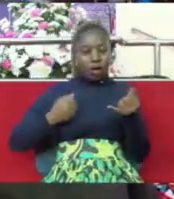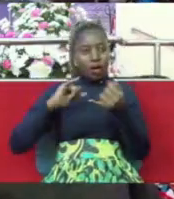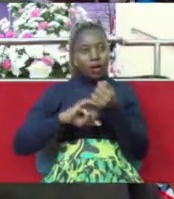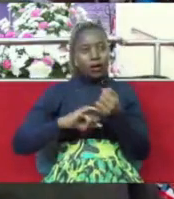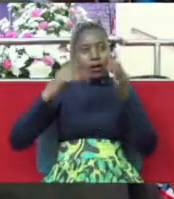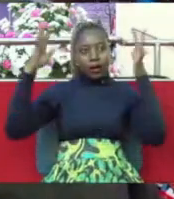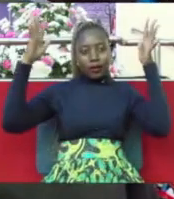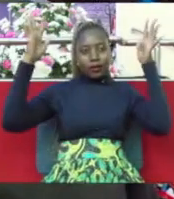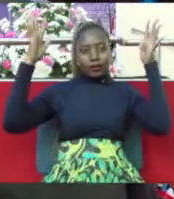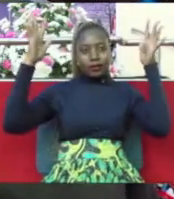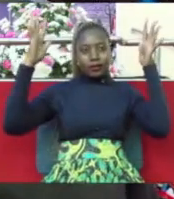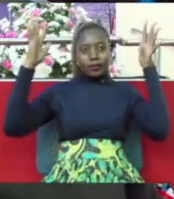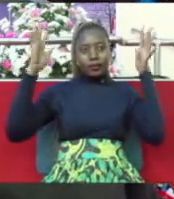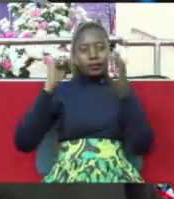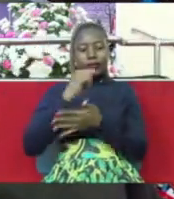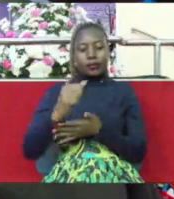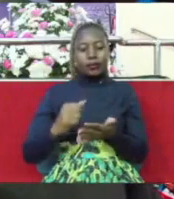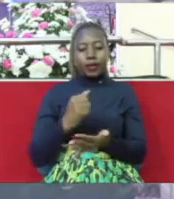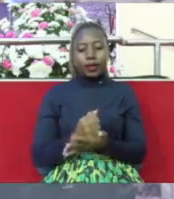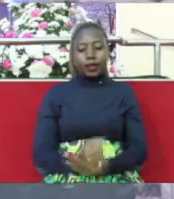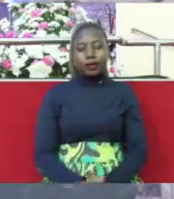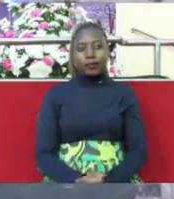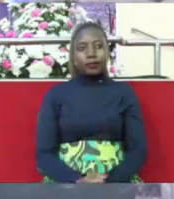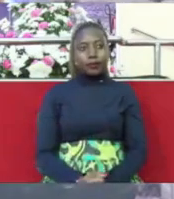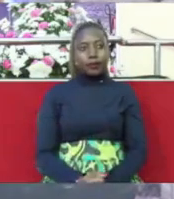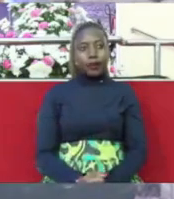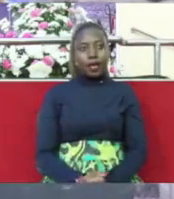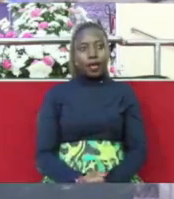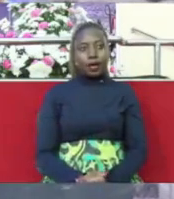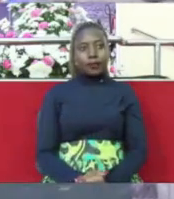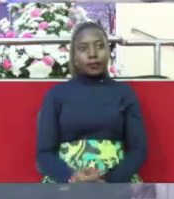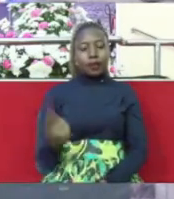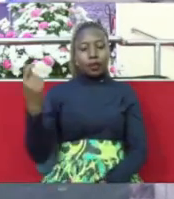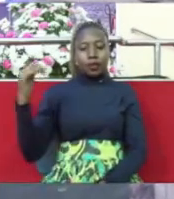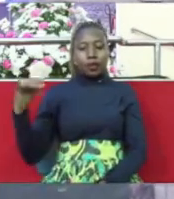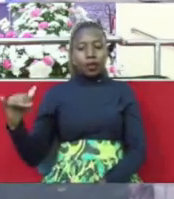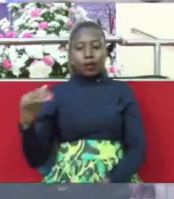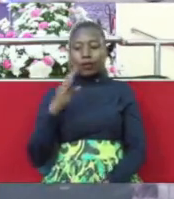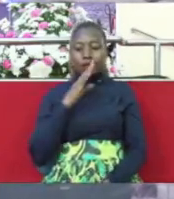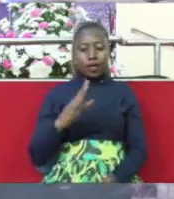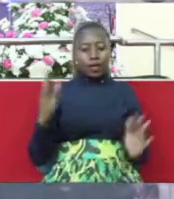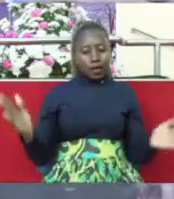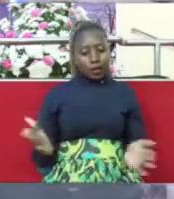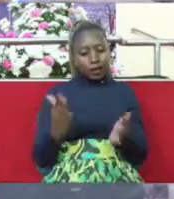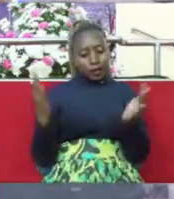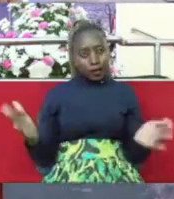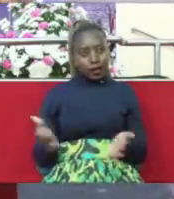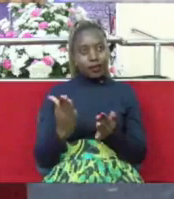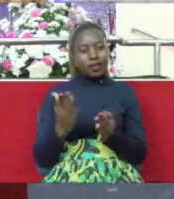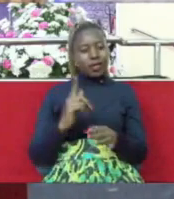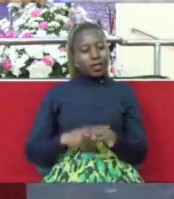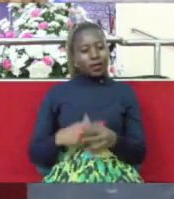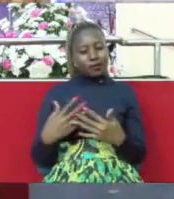hallelujah. Piga makofi. Amen. They have been an encouragement. Wamekuwa kutia moyo. You know when things are tough in a